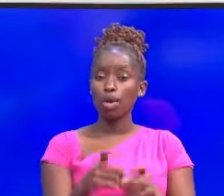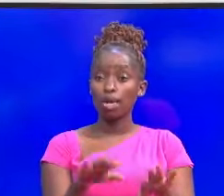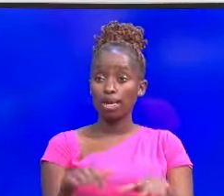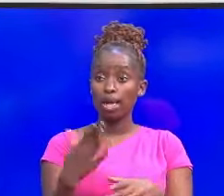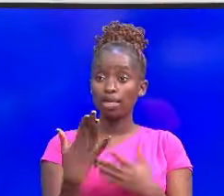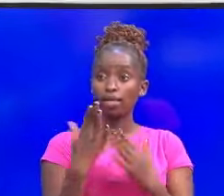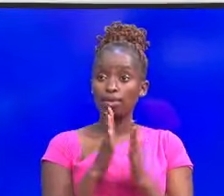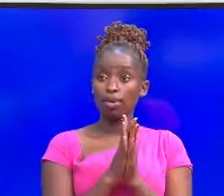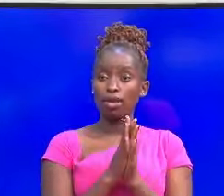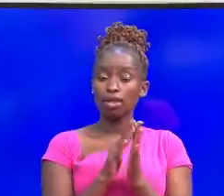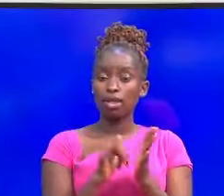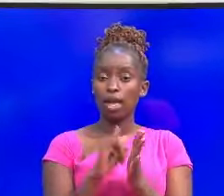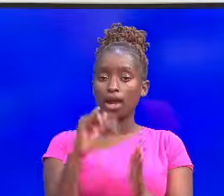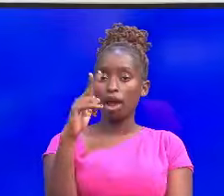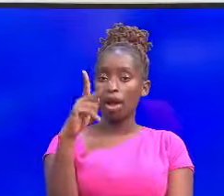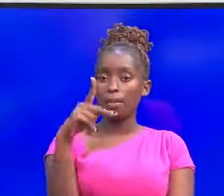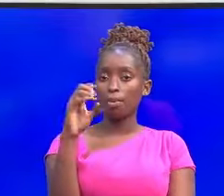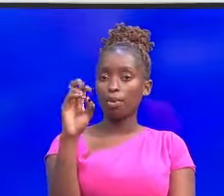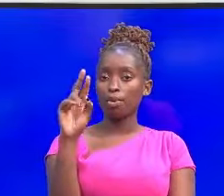Port-au-Prince.